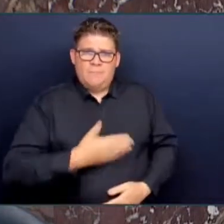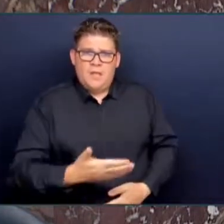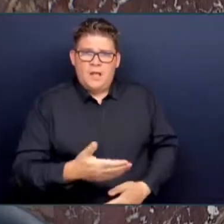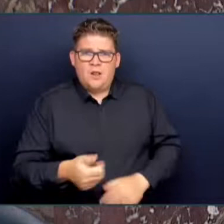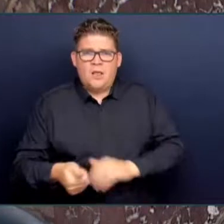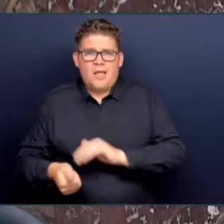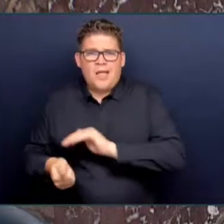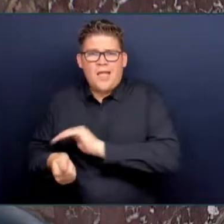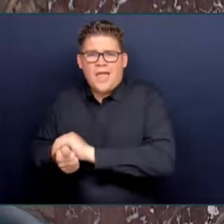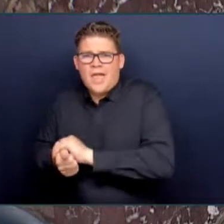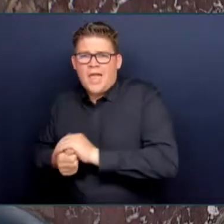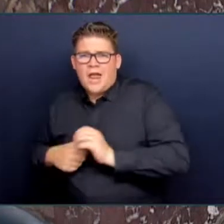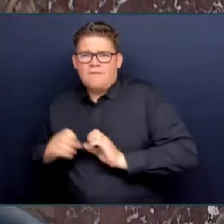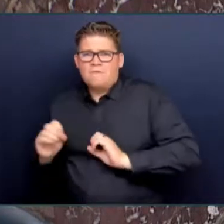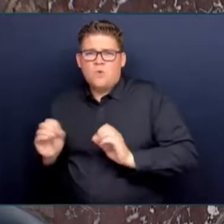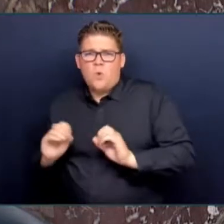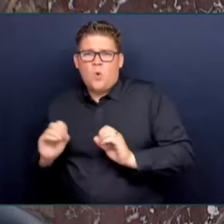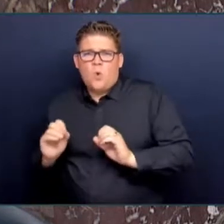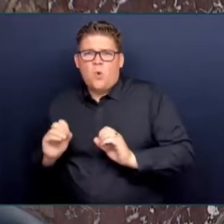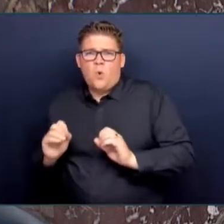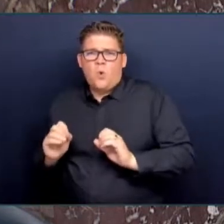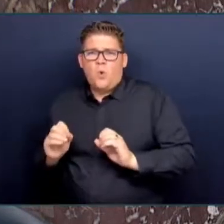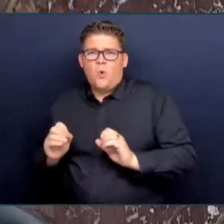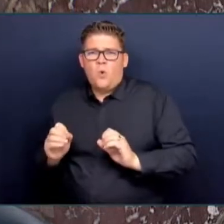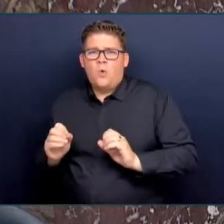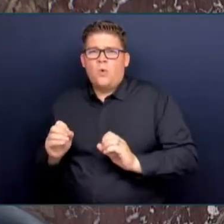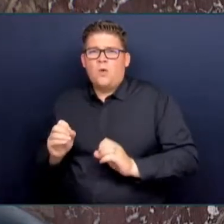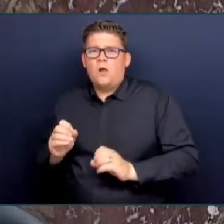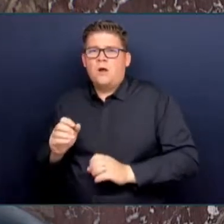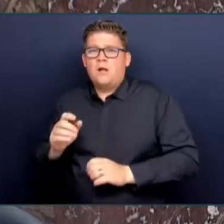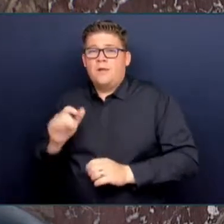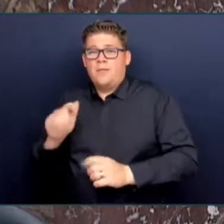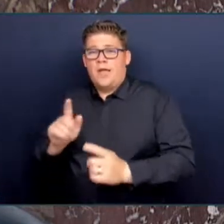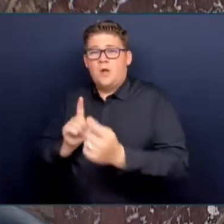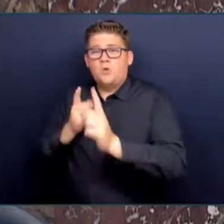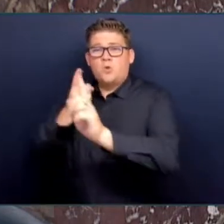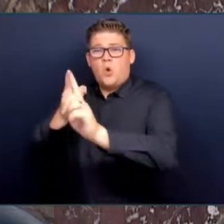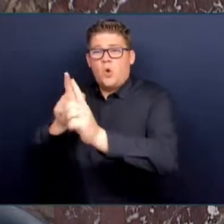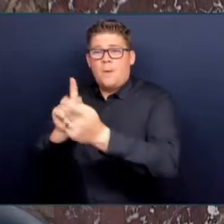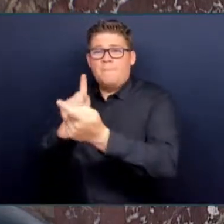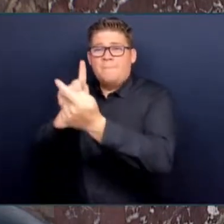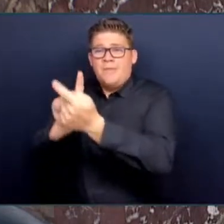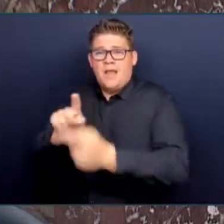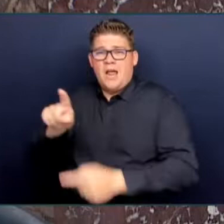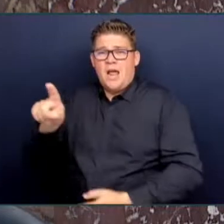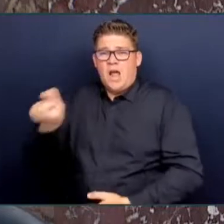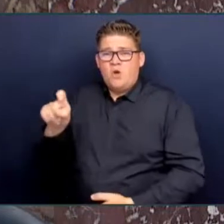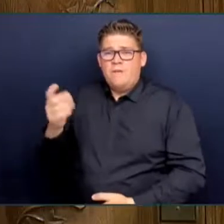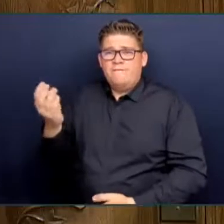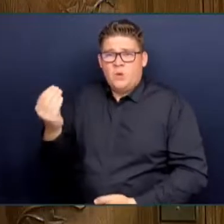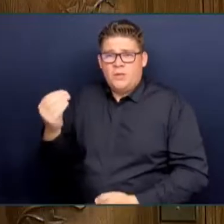build $114,000 homes, and this has been yet another abject NDP failure?